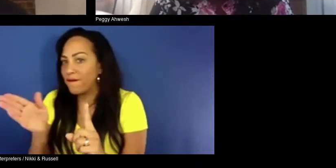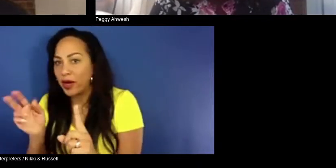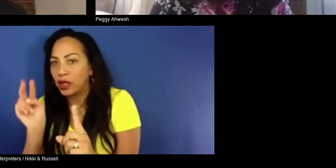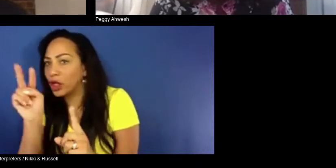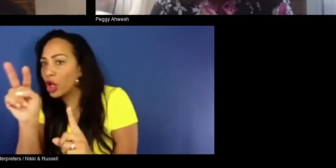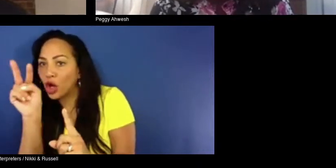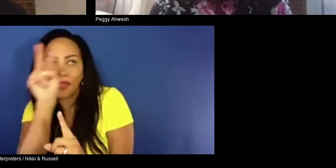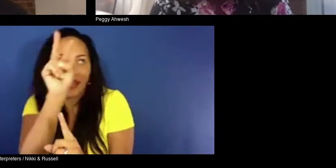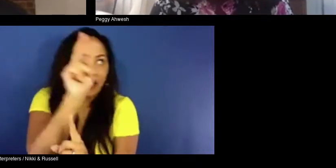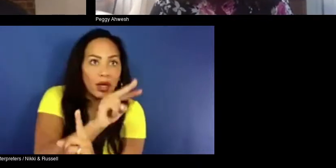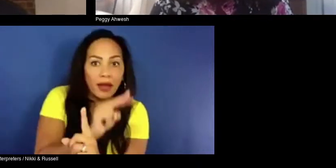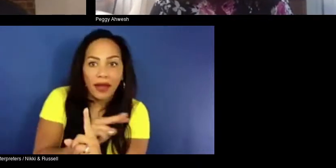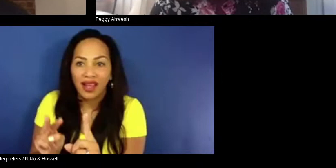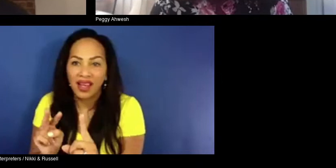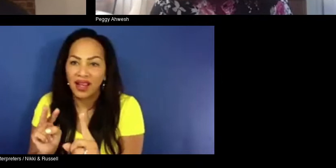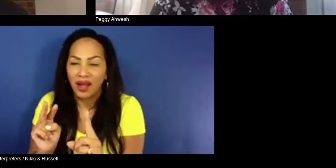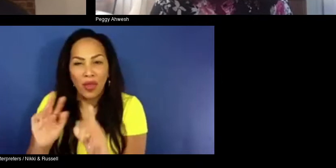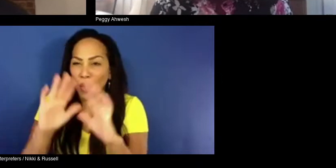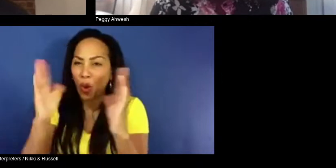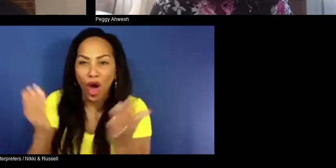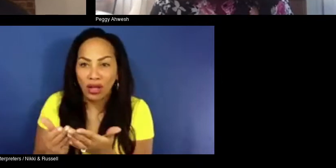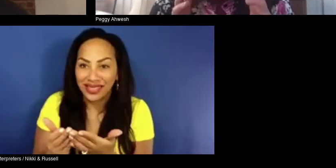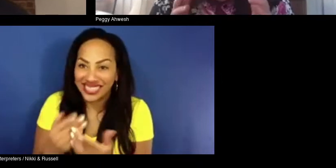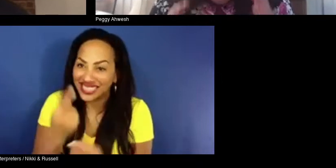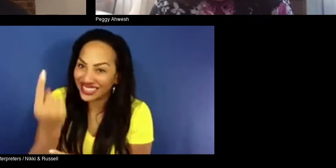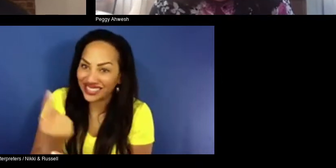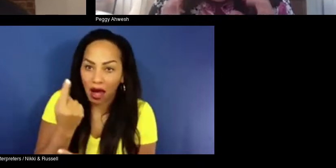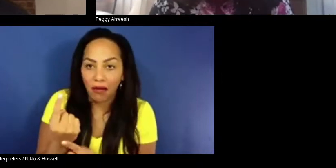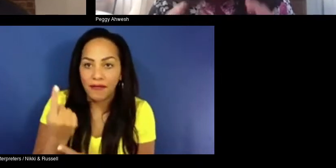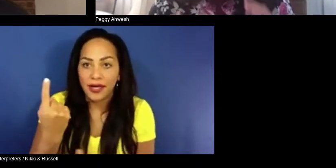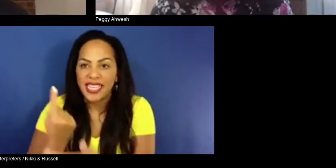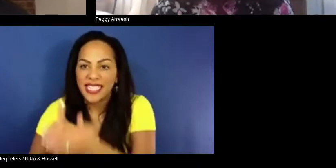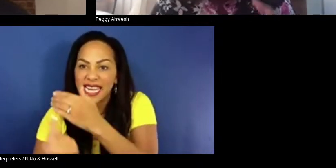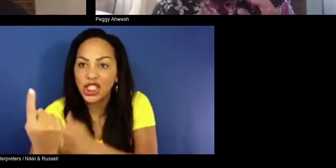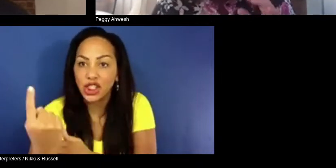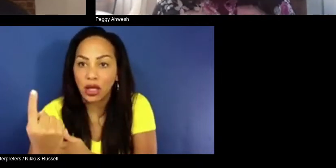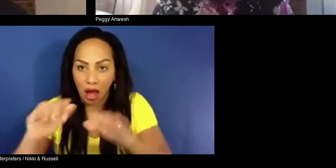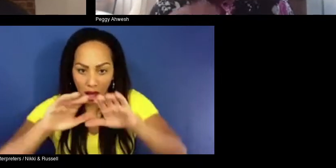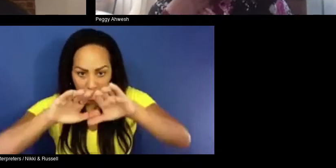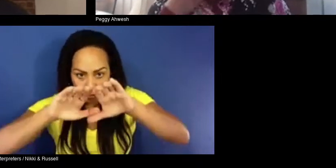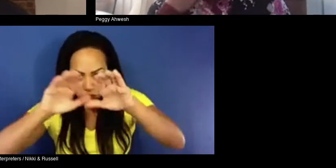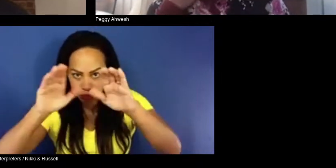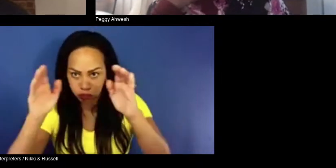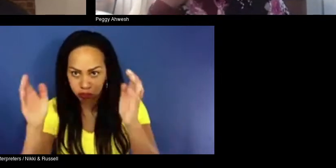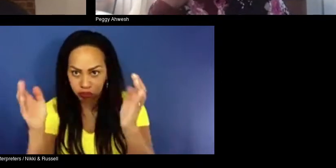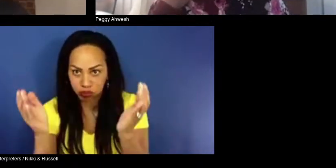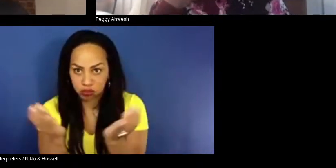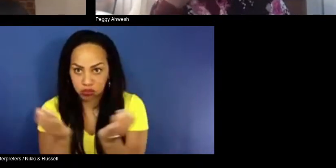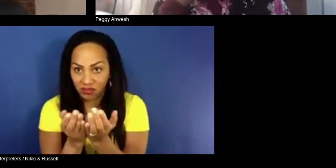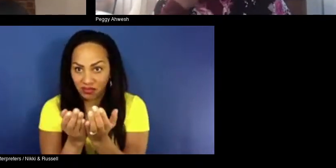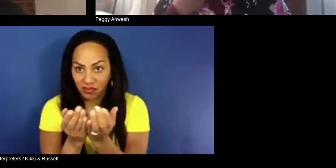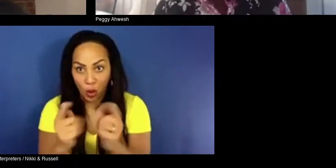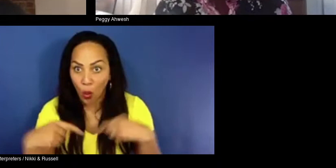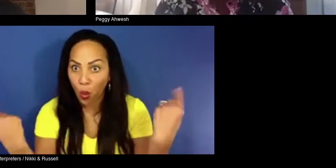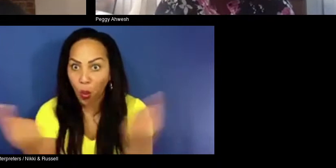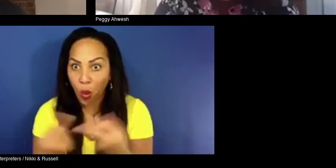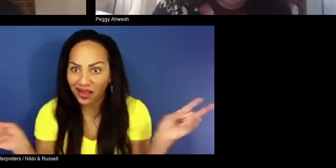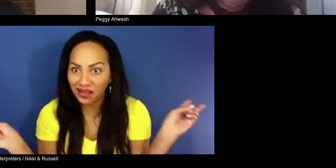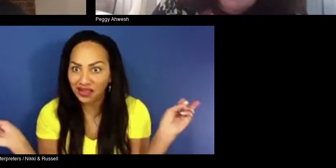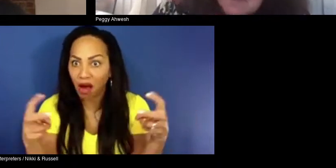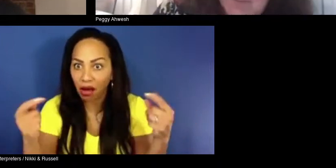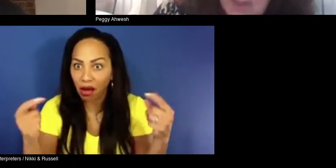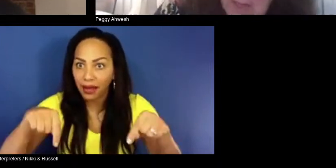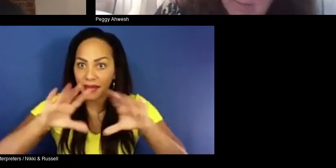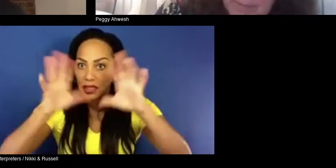little bit, I don't know, trapped, but you're compelled to remain within this universe. Yeah. And to look very closely at